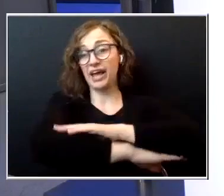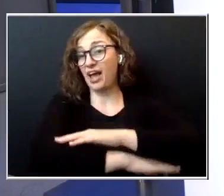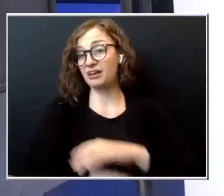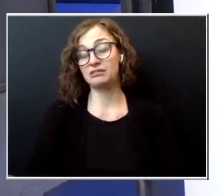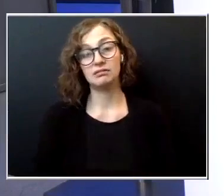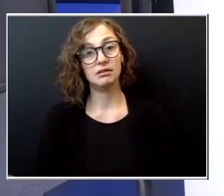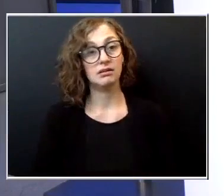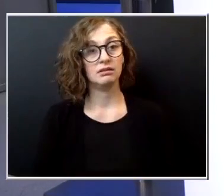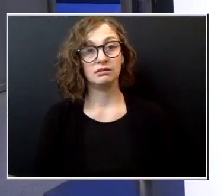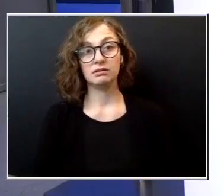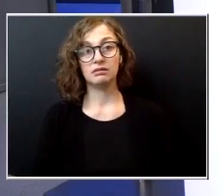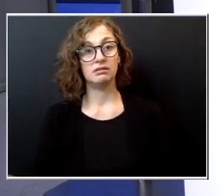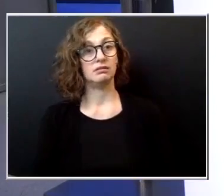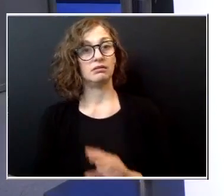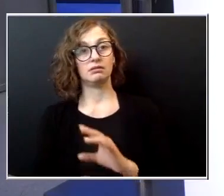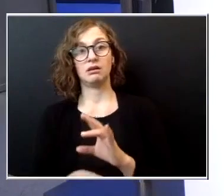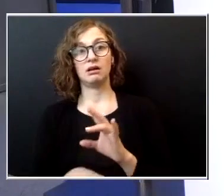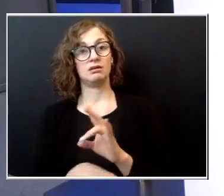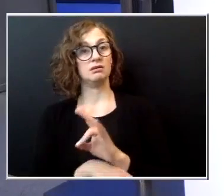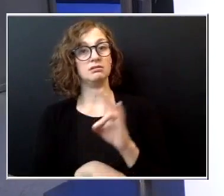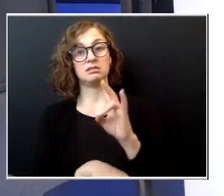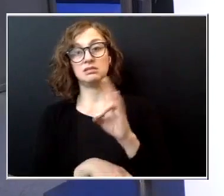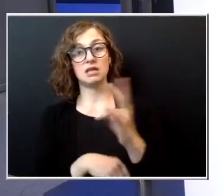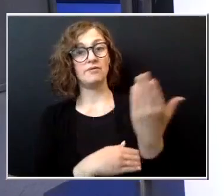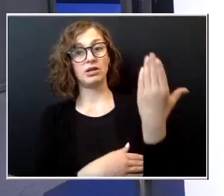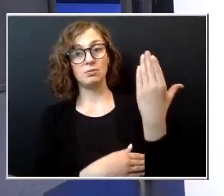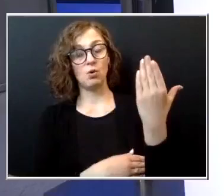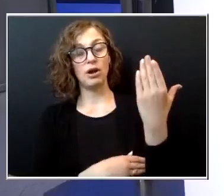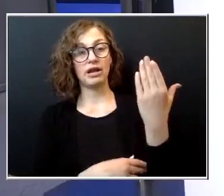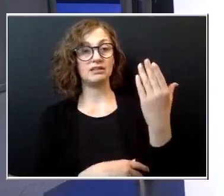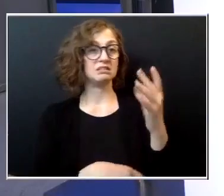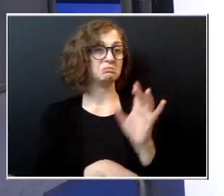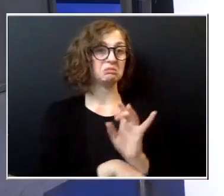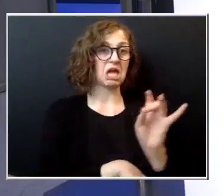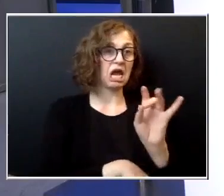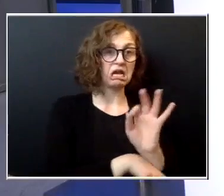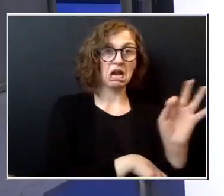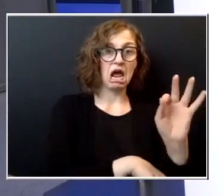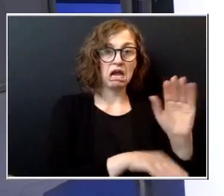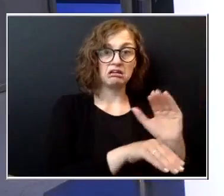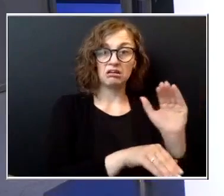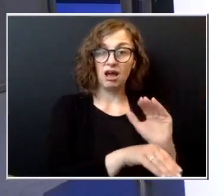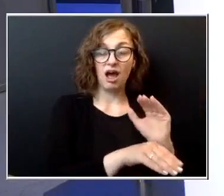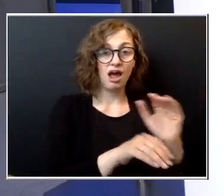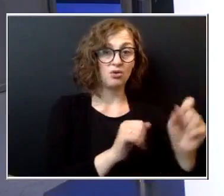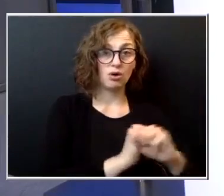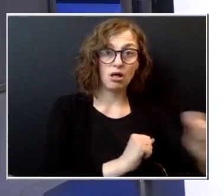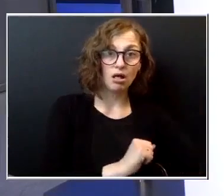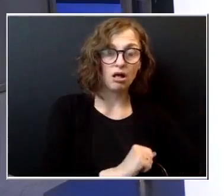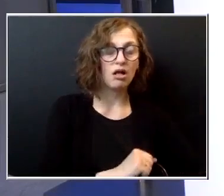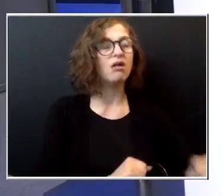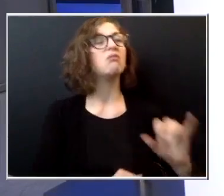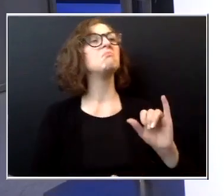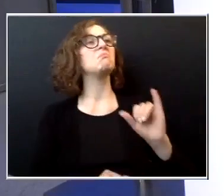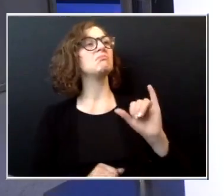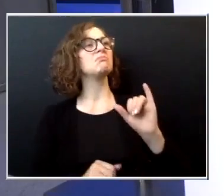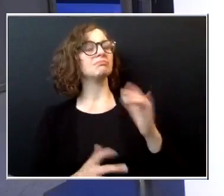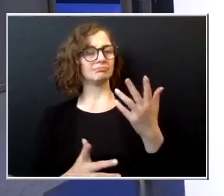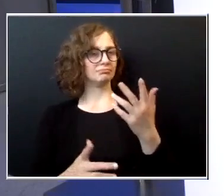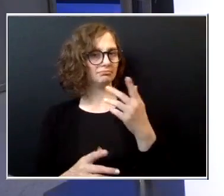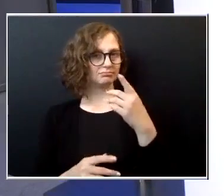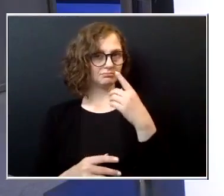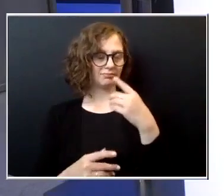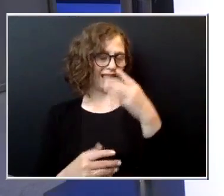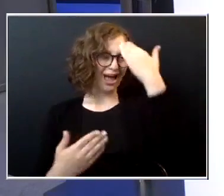morning until 12s. 8 or 9 at night or later. Try to do you work at? I kind of take us behind the scenes. I don't know if we have any of that video of you guys